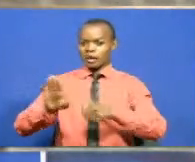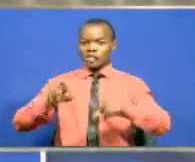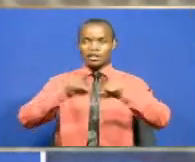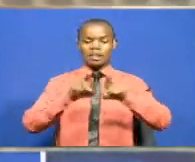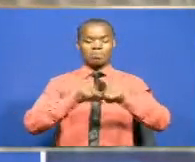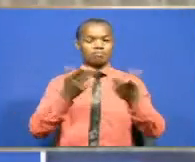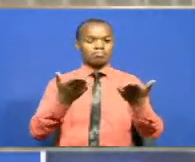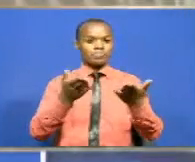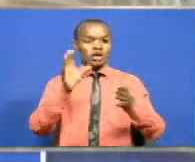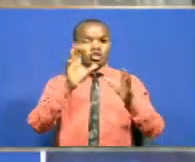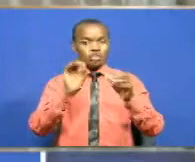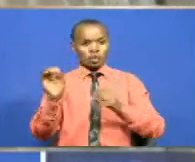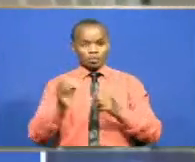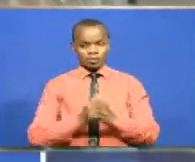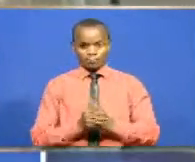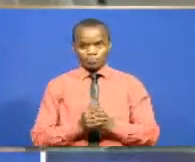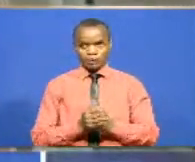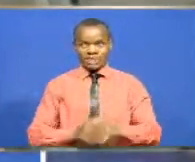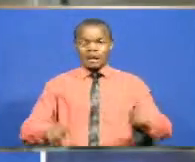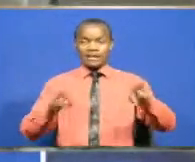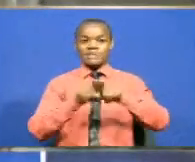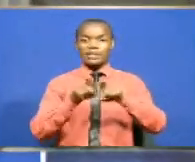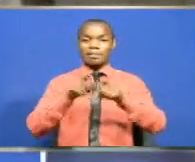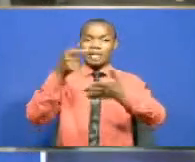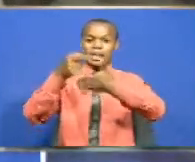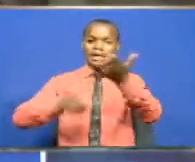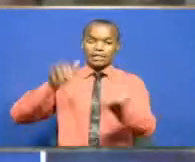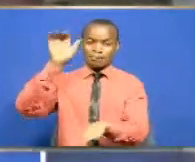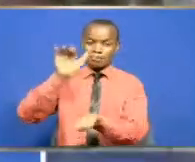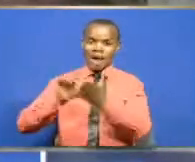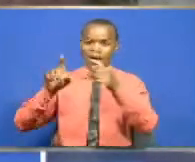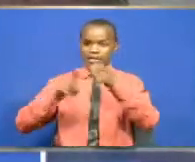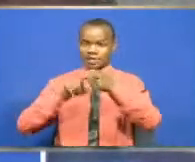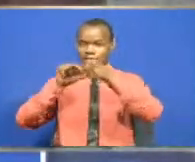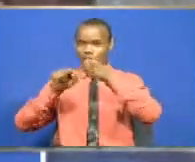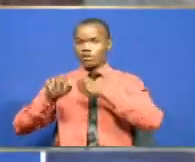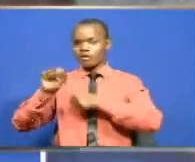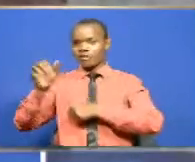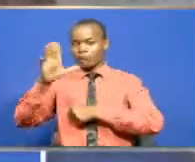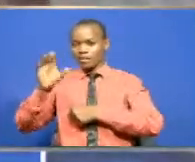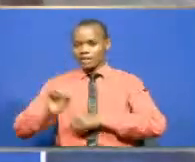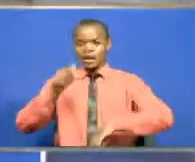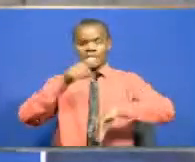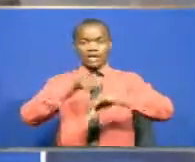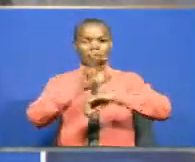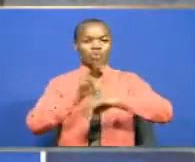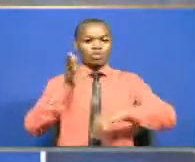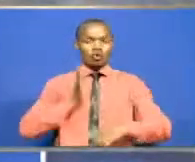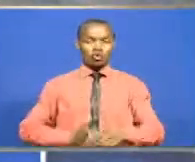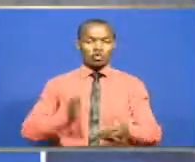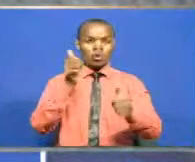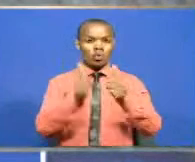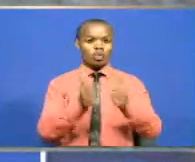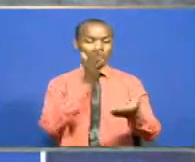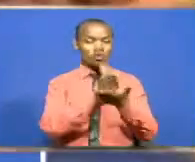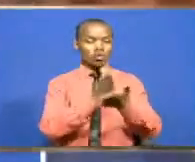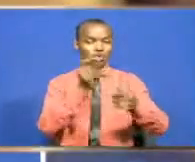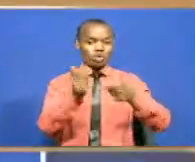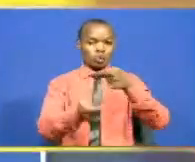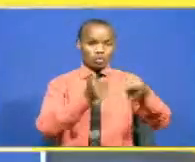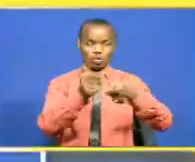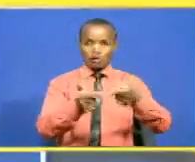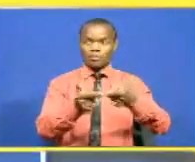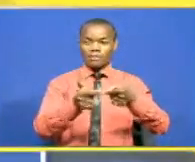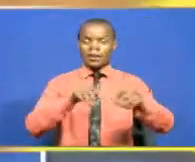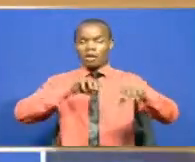zero-rated. Voice revenue also declined 6.5% as the growth in customers and usage was offset by continued downward